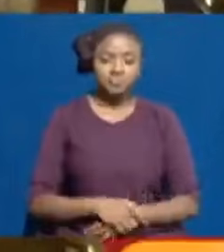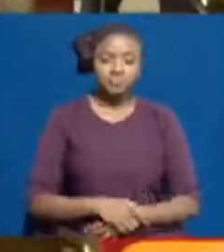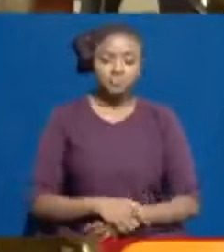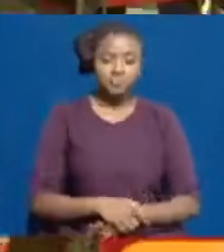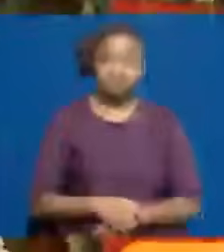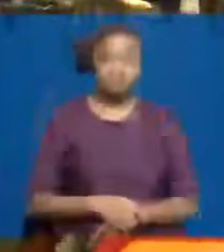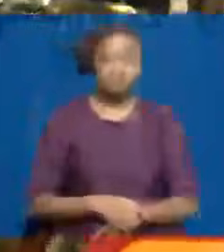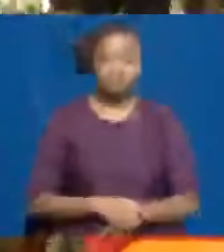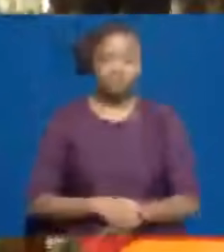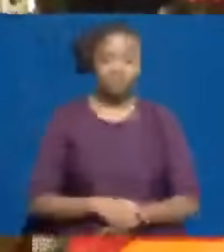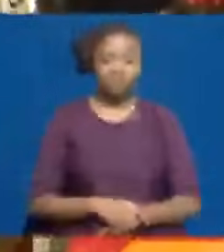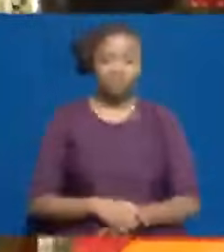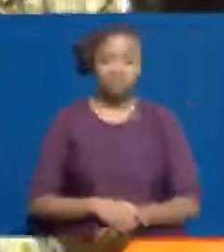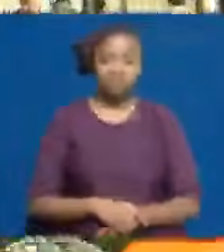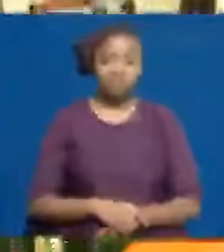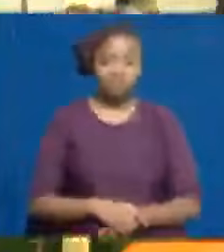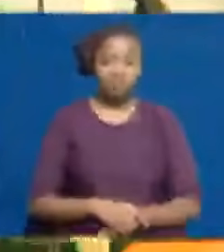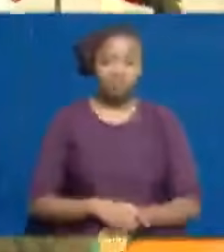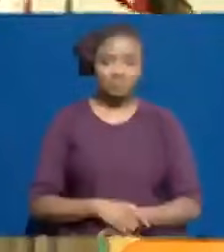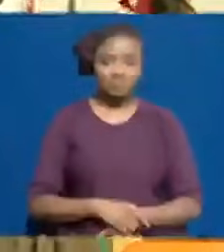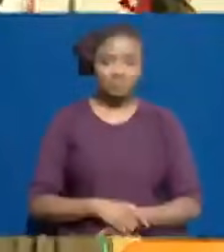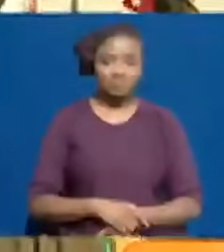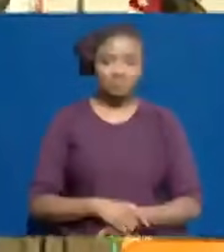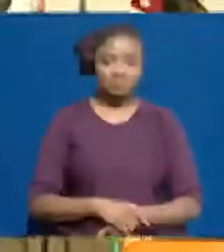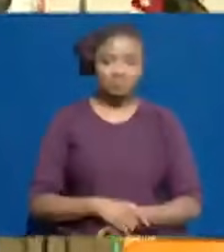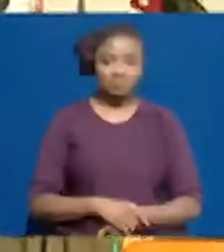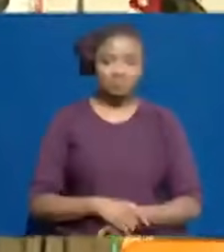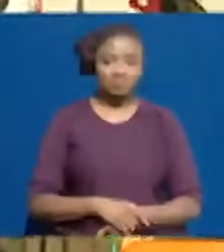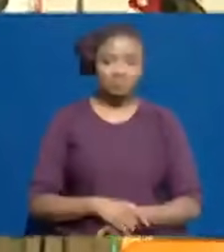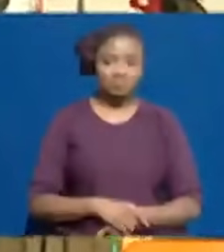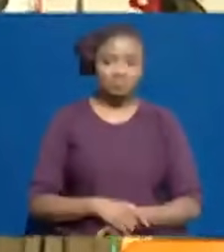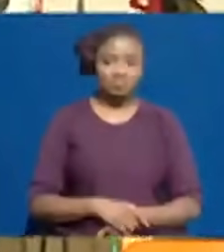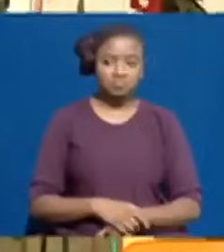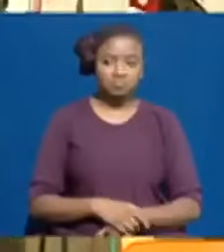Handing over to the PS for placements.